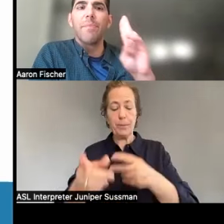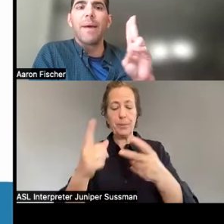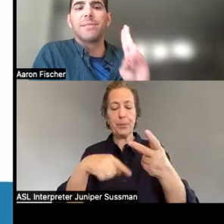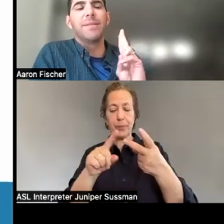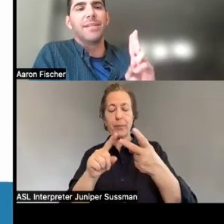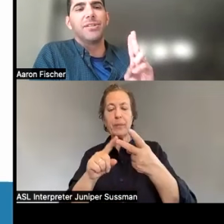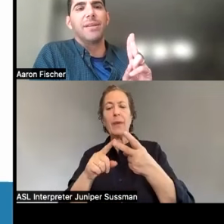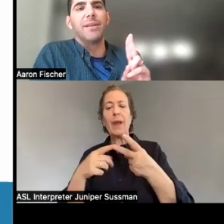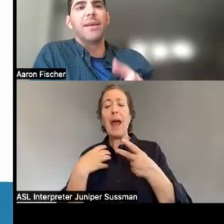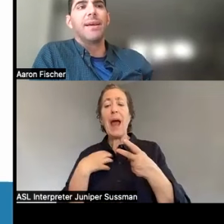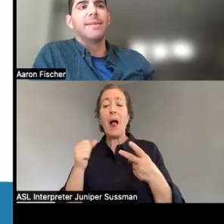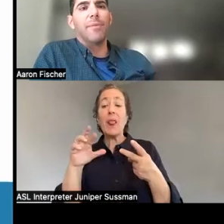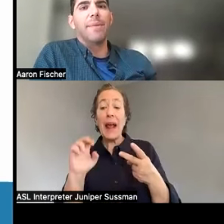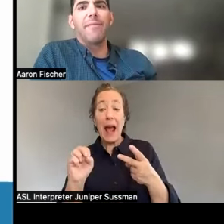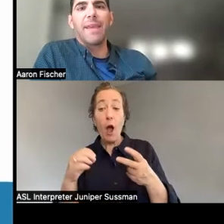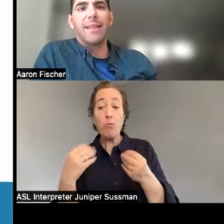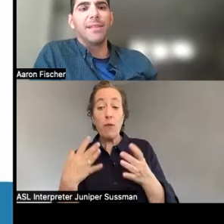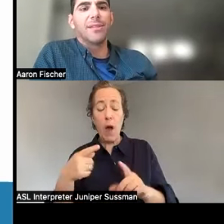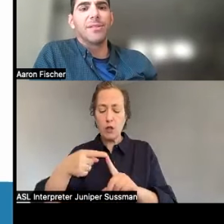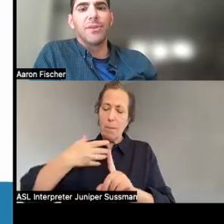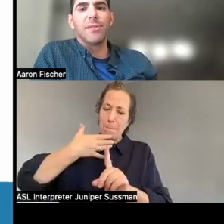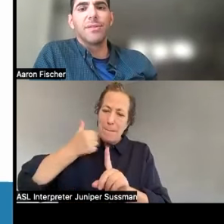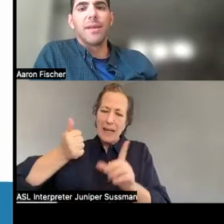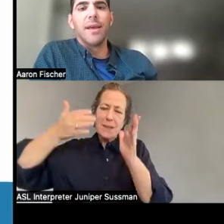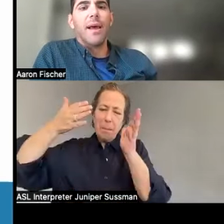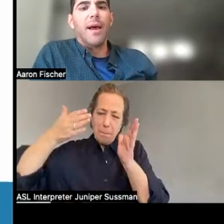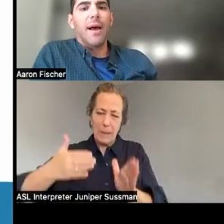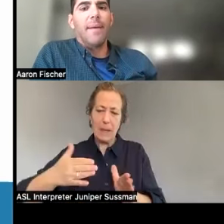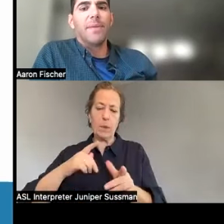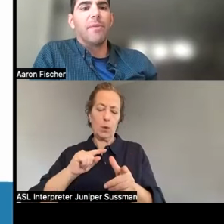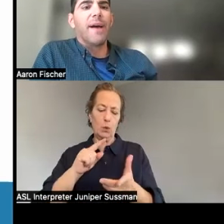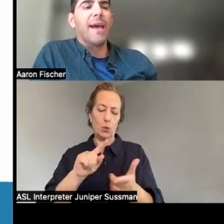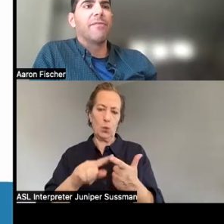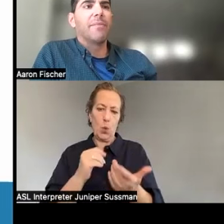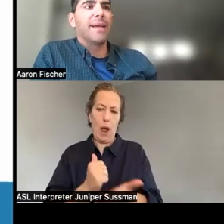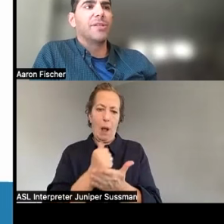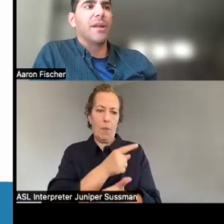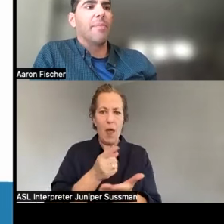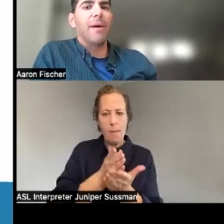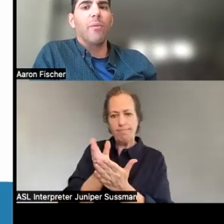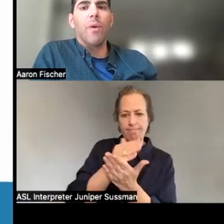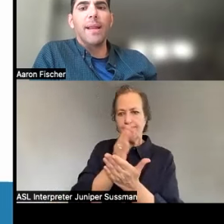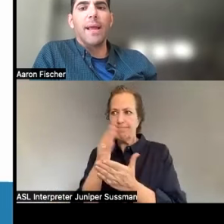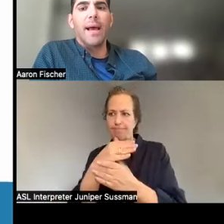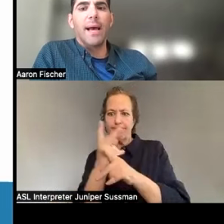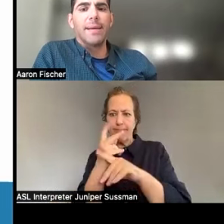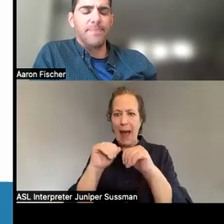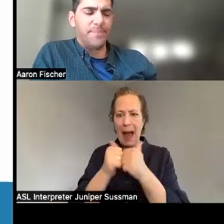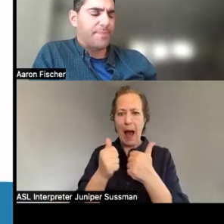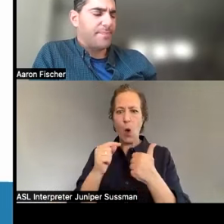are in the best position to help navigate these concerns, to provide information about